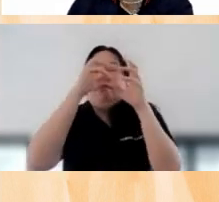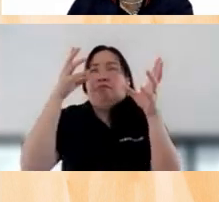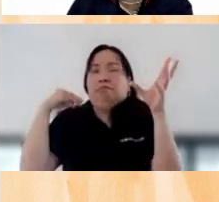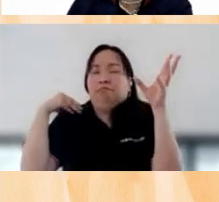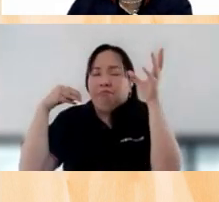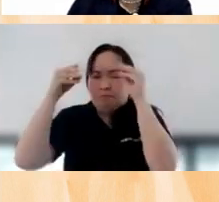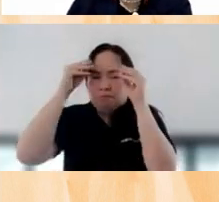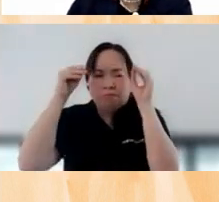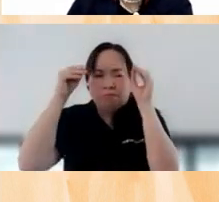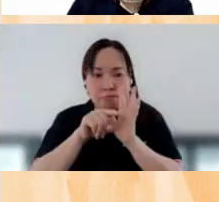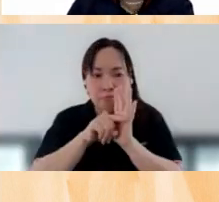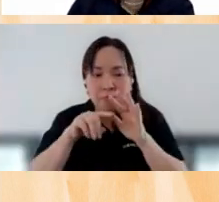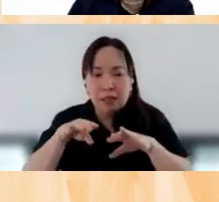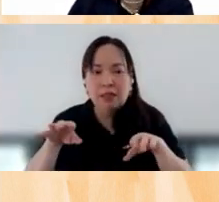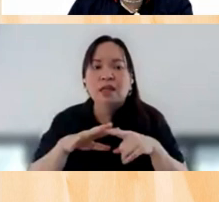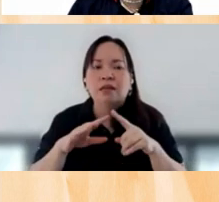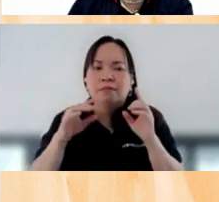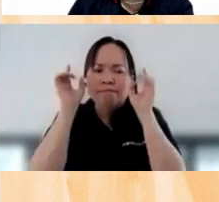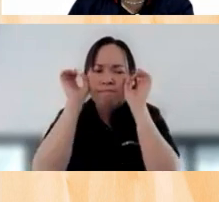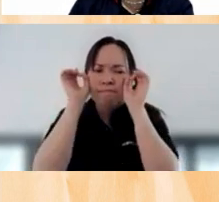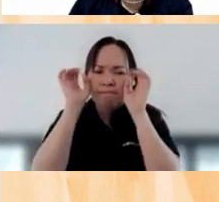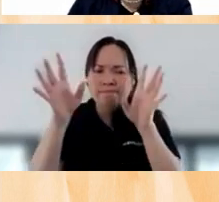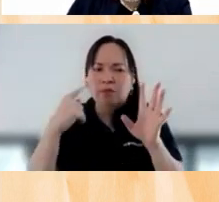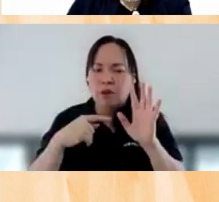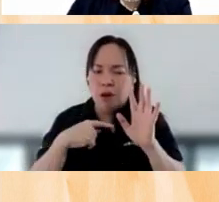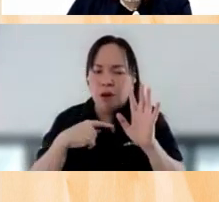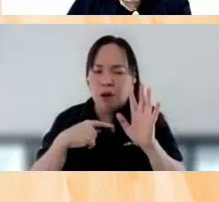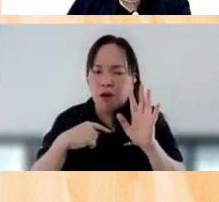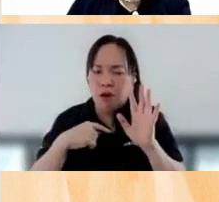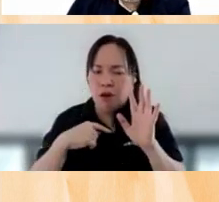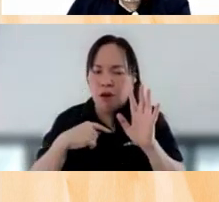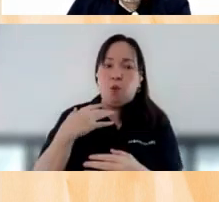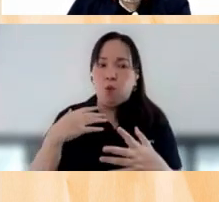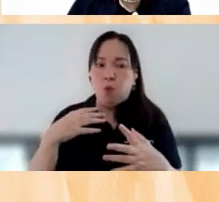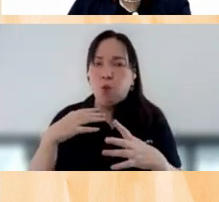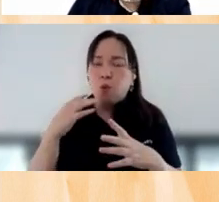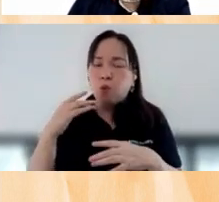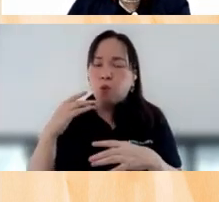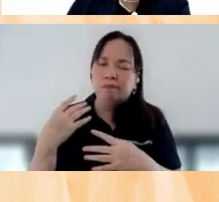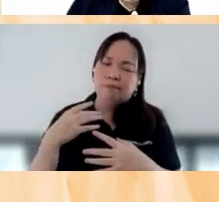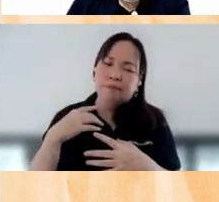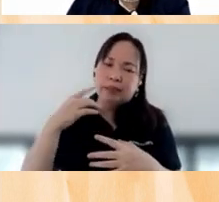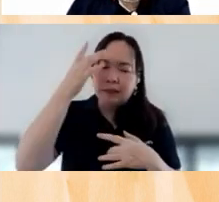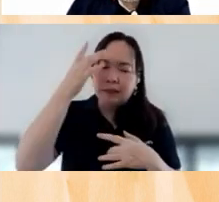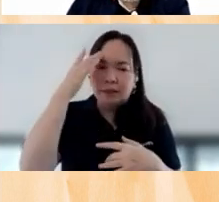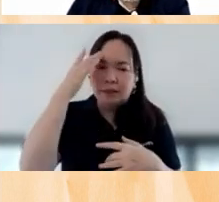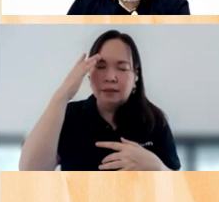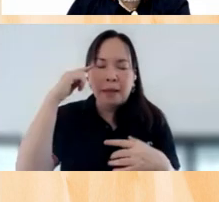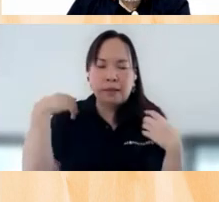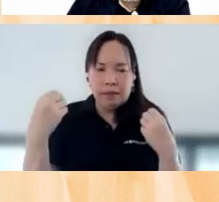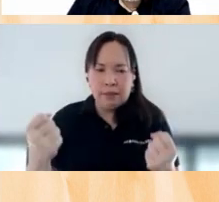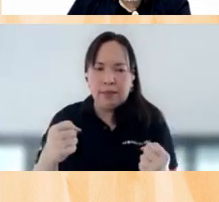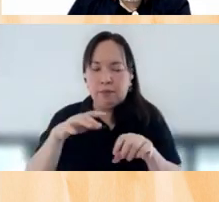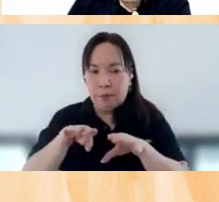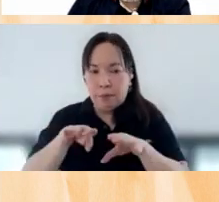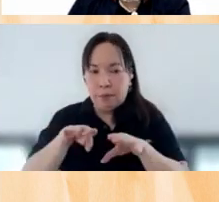is reliably responsive and supportive, they can actually buffer young children from the